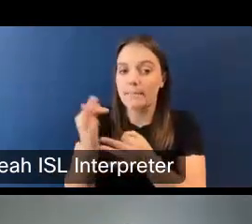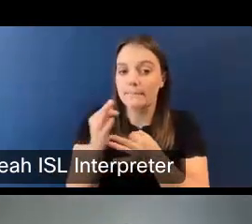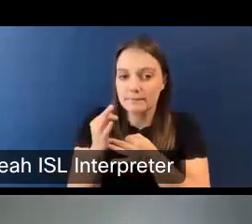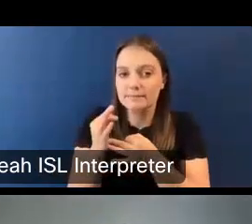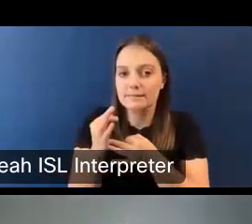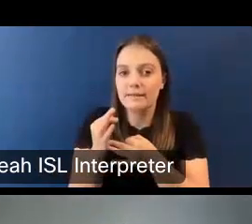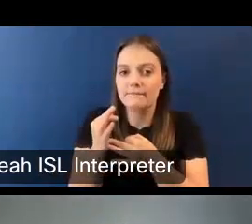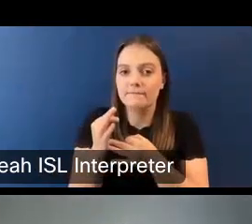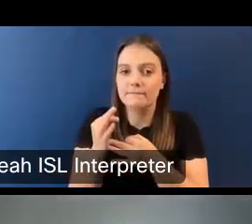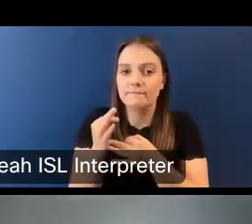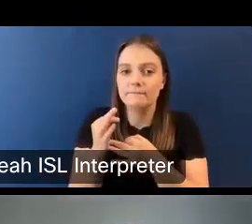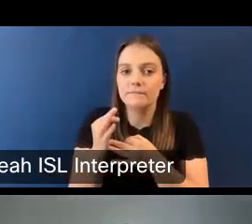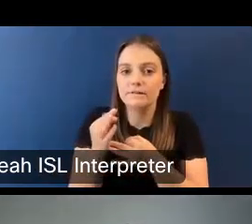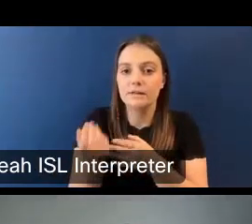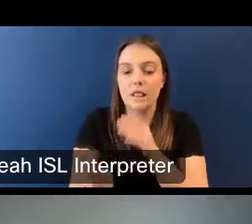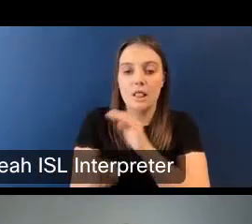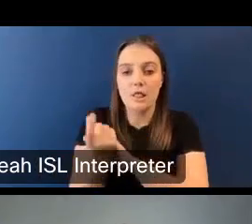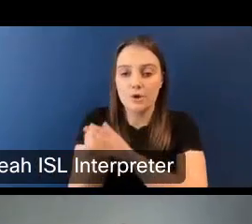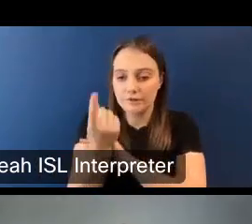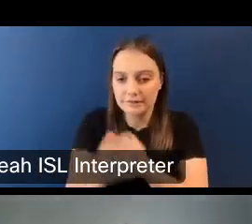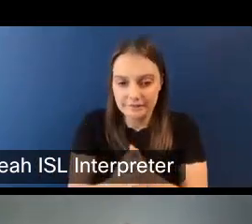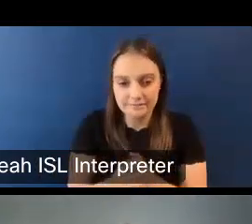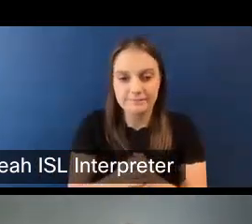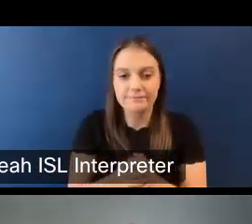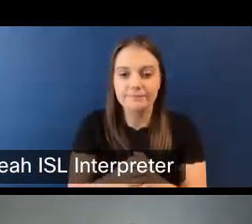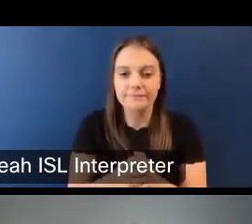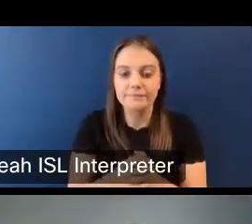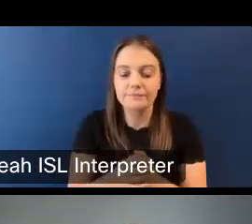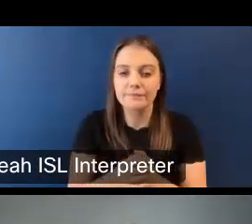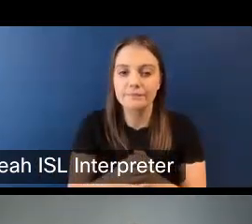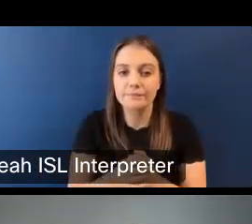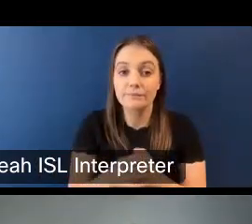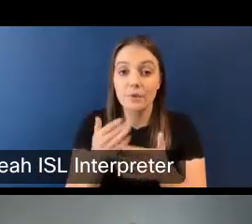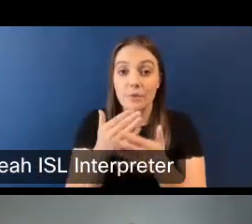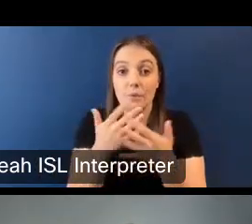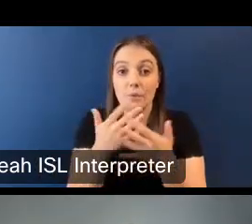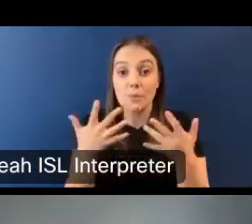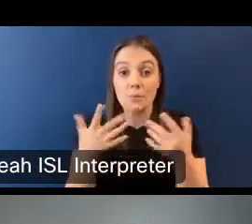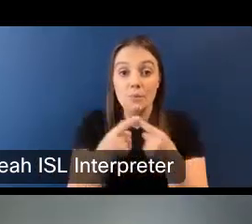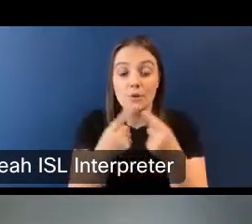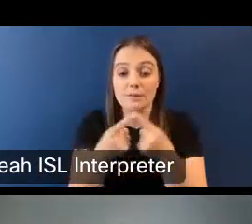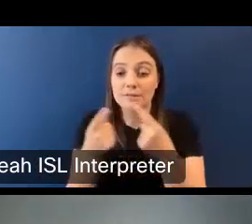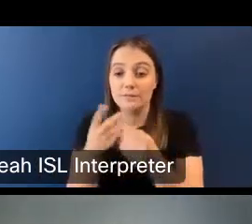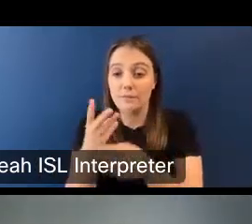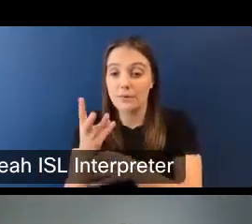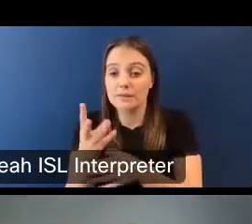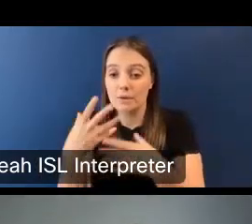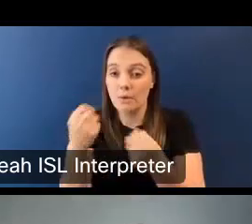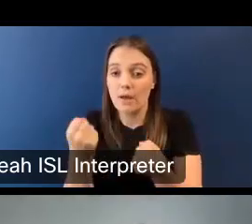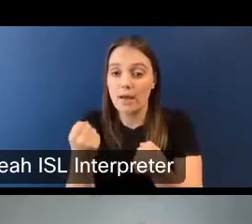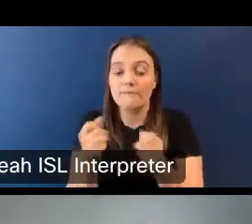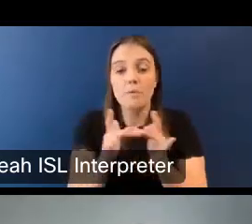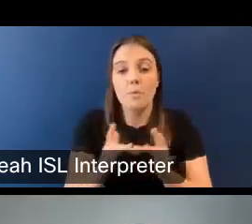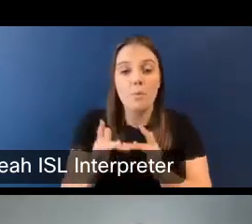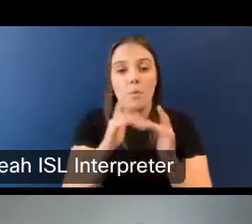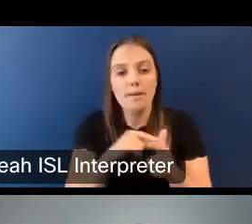show you those in a few minutes. And we have a number of means of cascading that. We have a website page. We have a